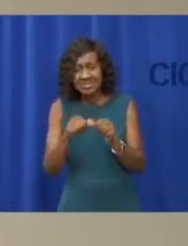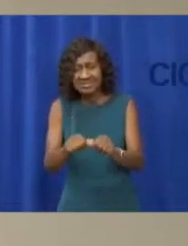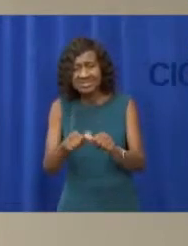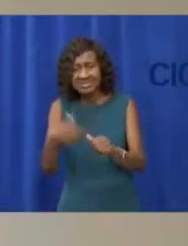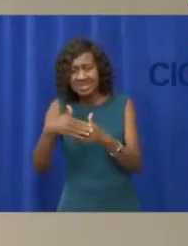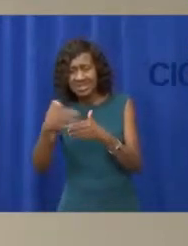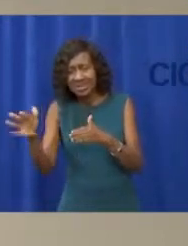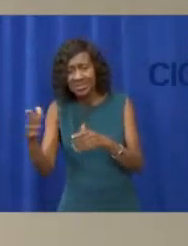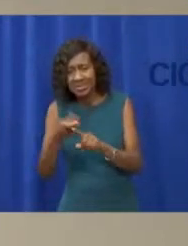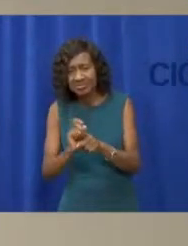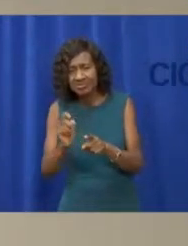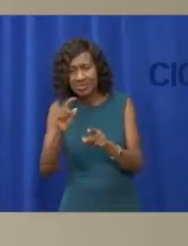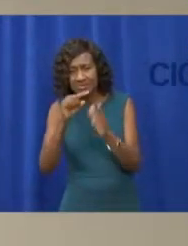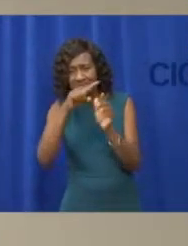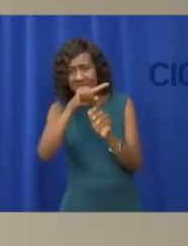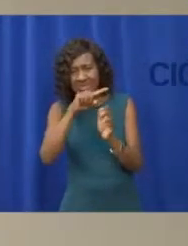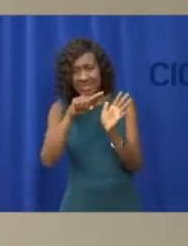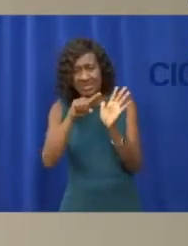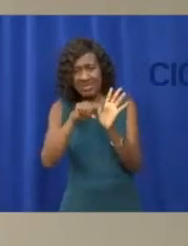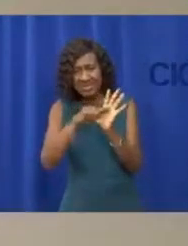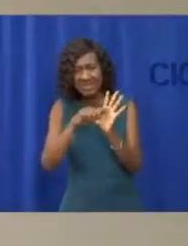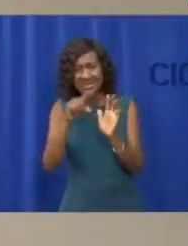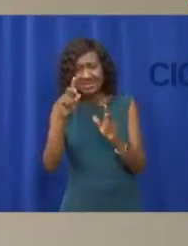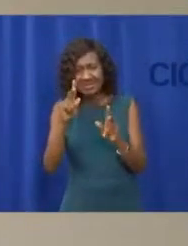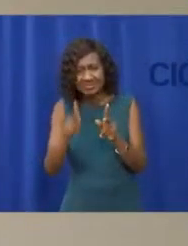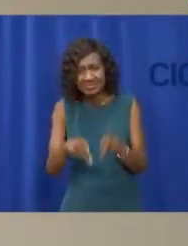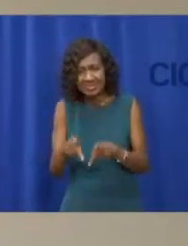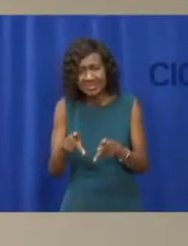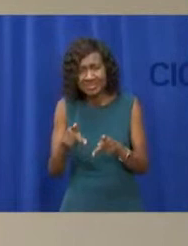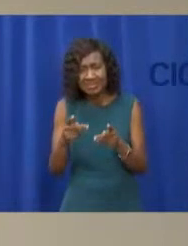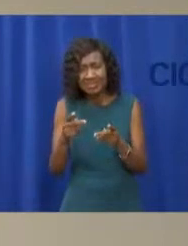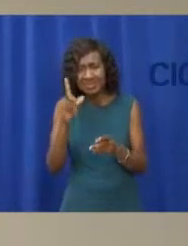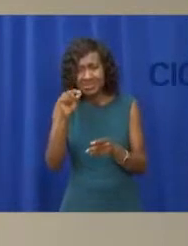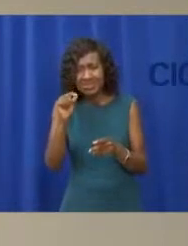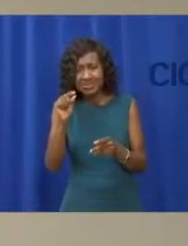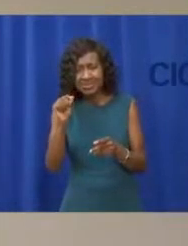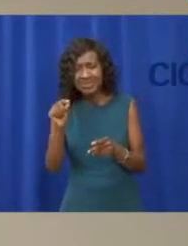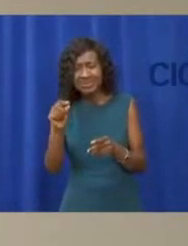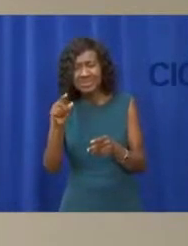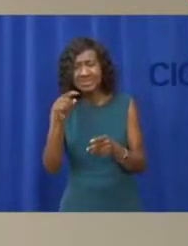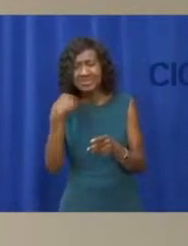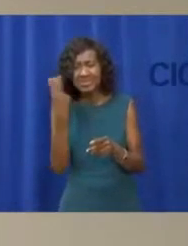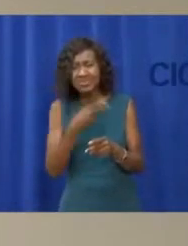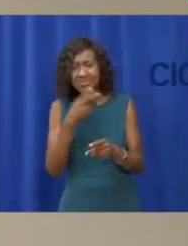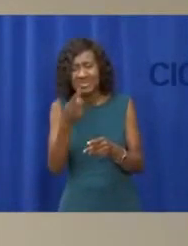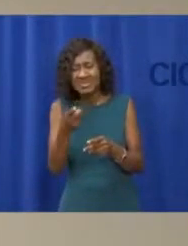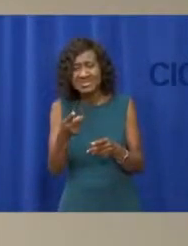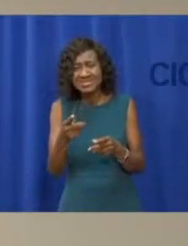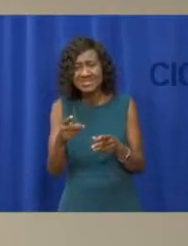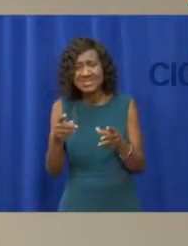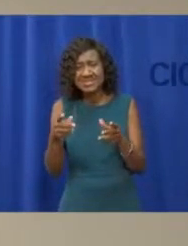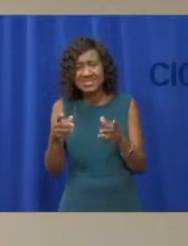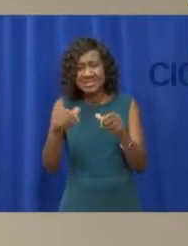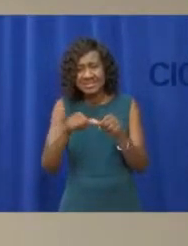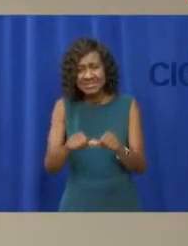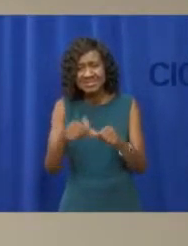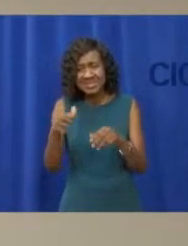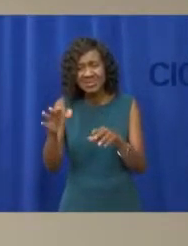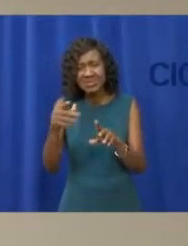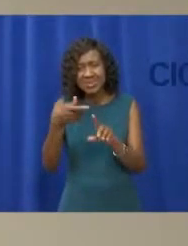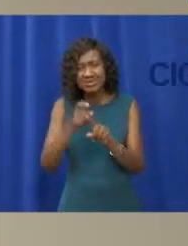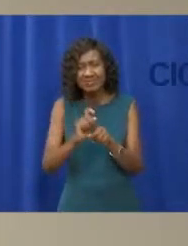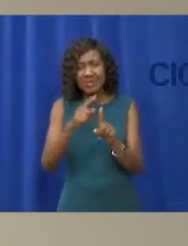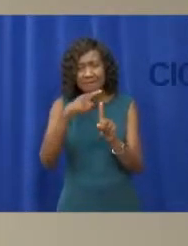And in 2020, we are saying stay away from positive people. Go figure. But I also